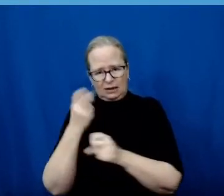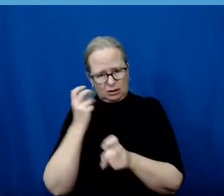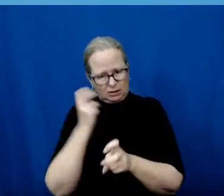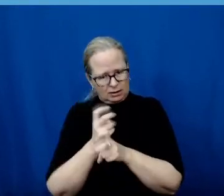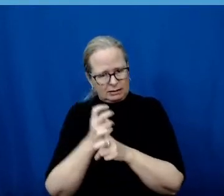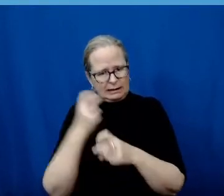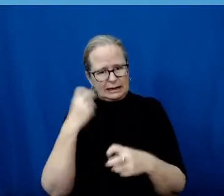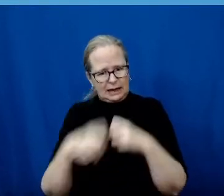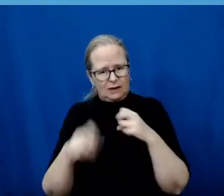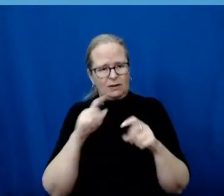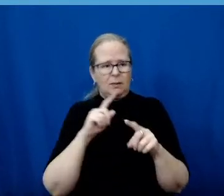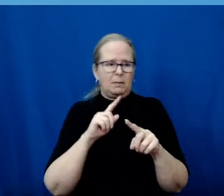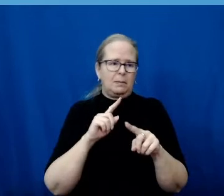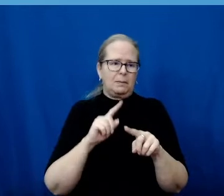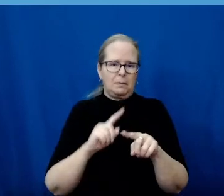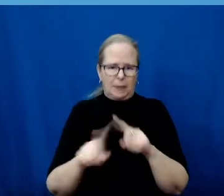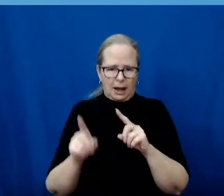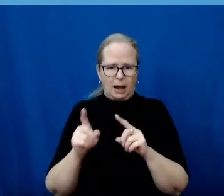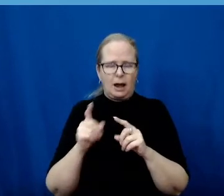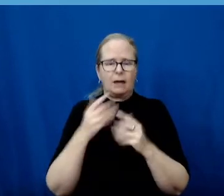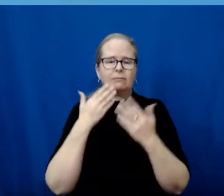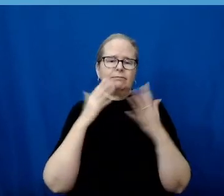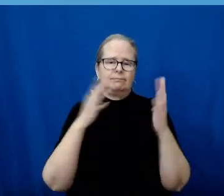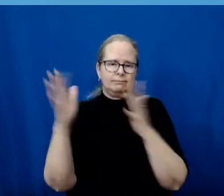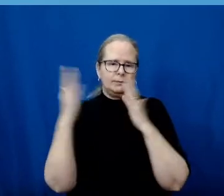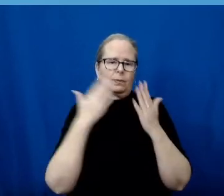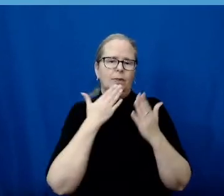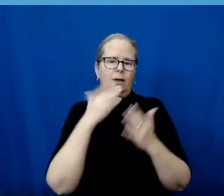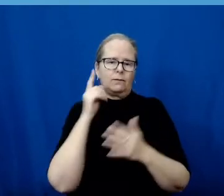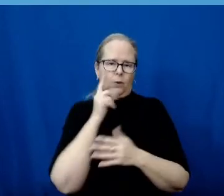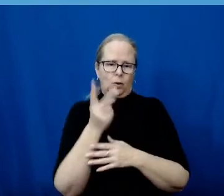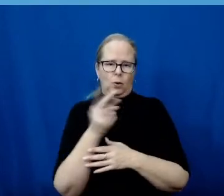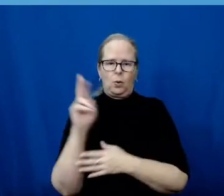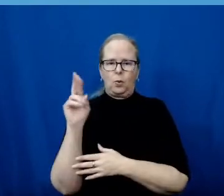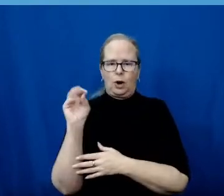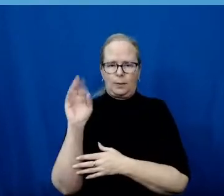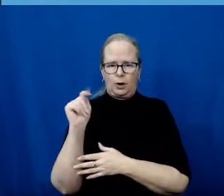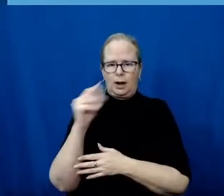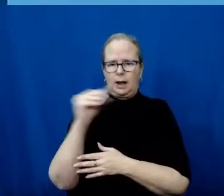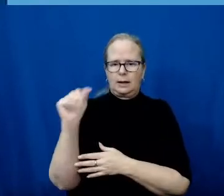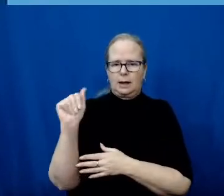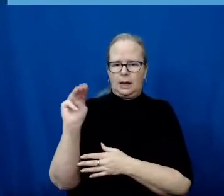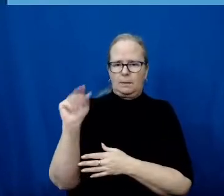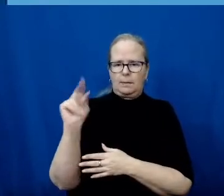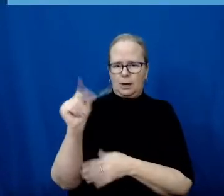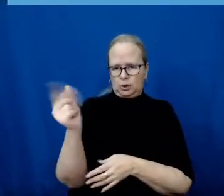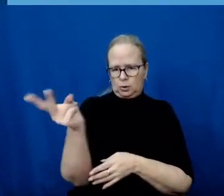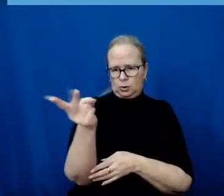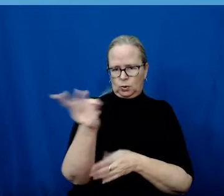for providing some of the details, in fact, that I used and implemented here in my own home.